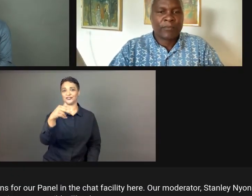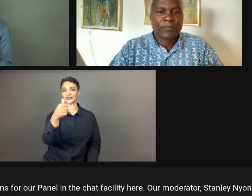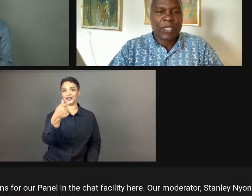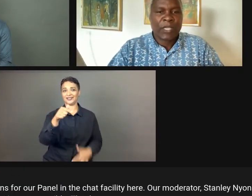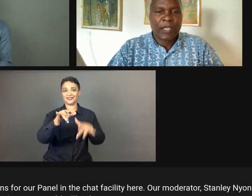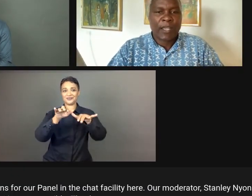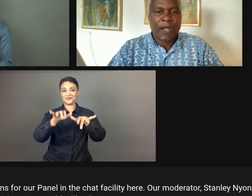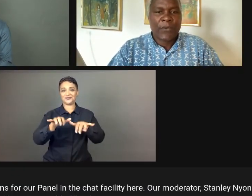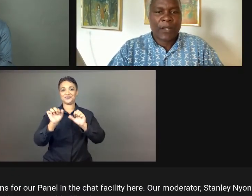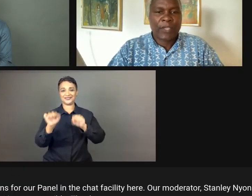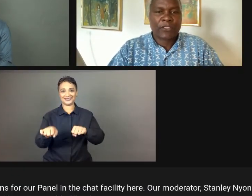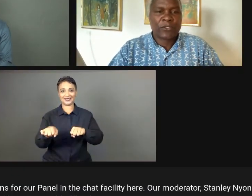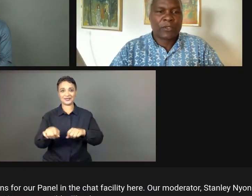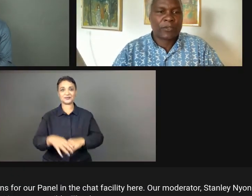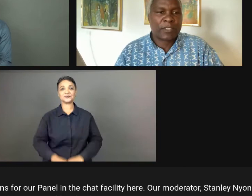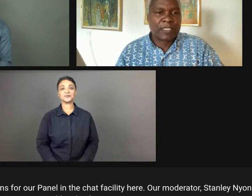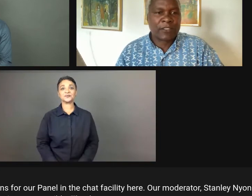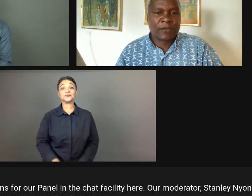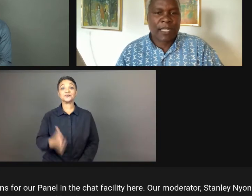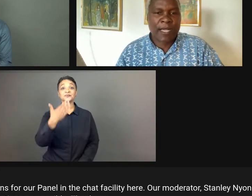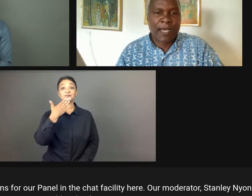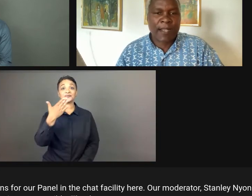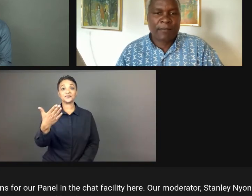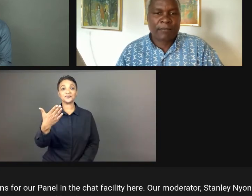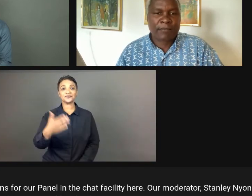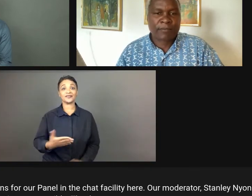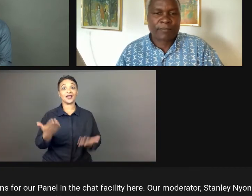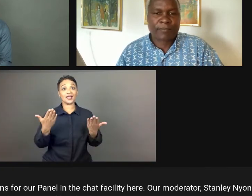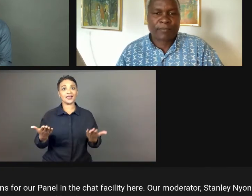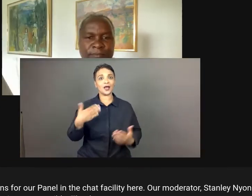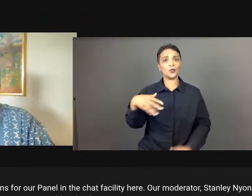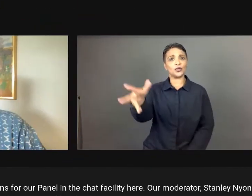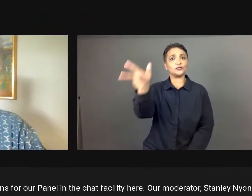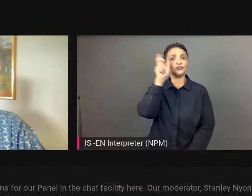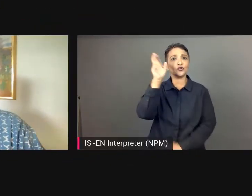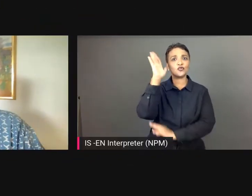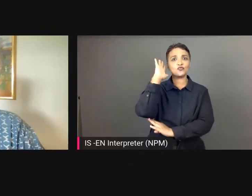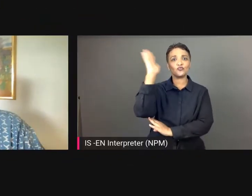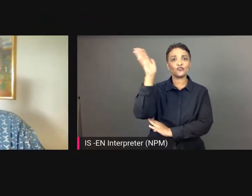Thank you. And now we are going to listen to Clara.